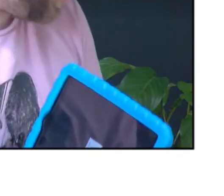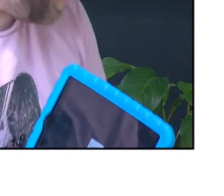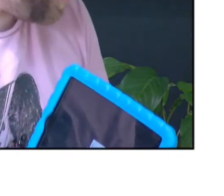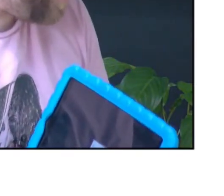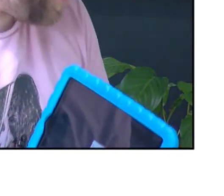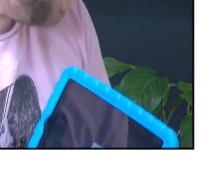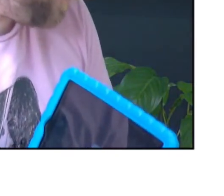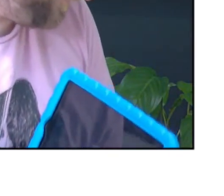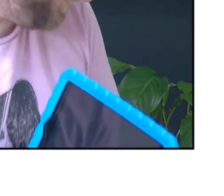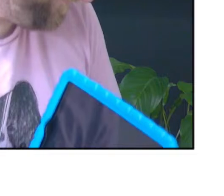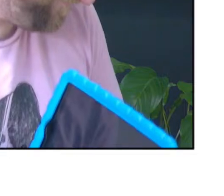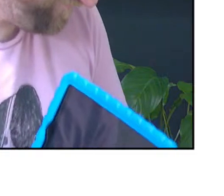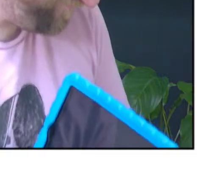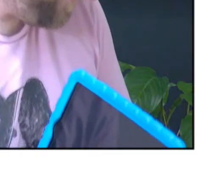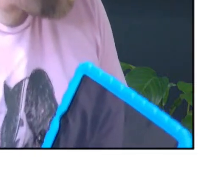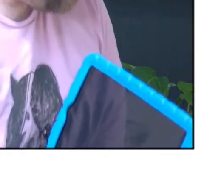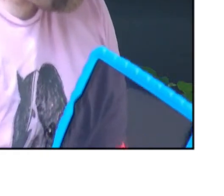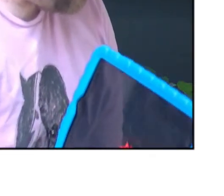Just going to turn on my speaker.